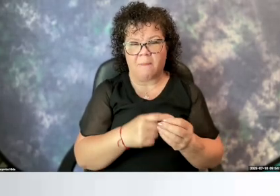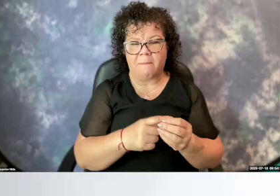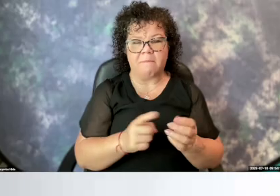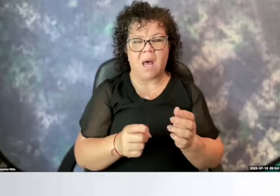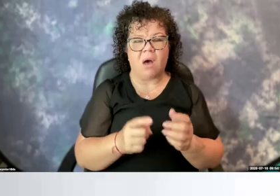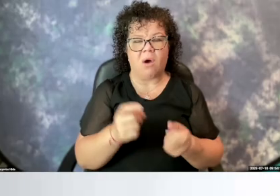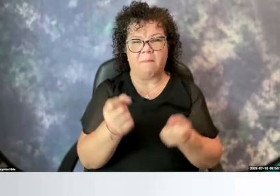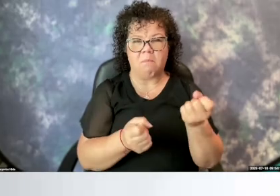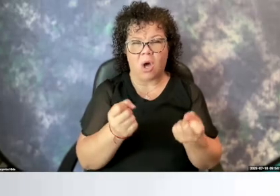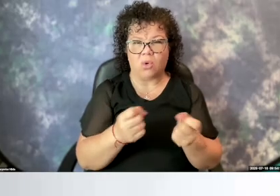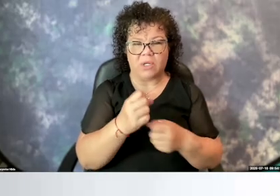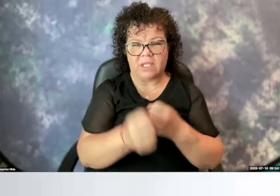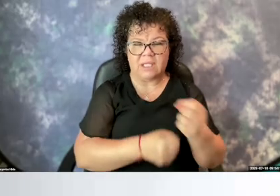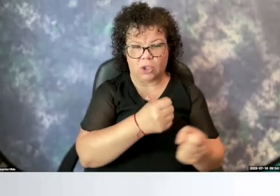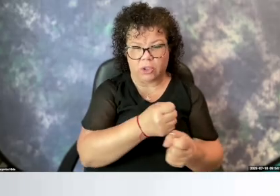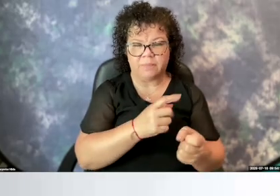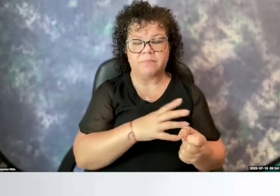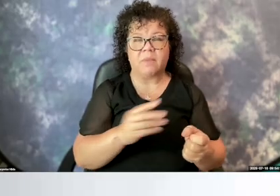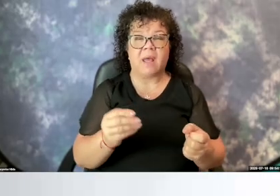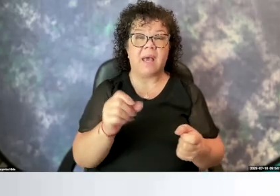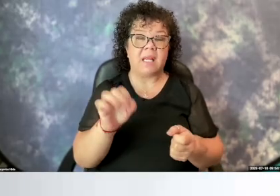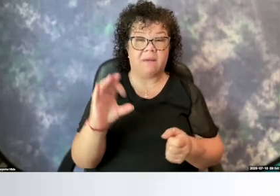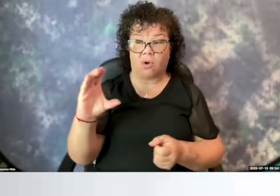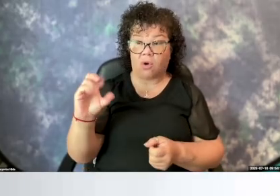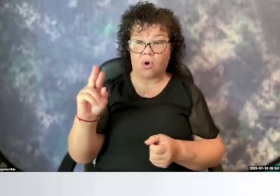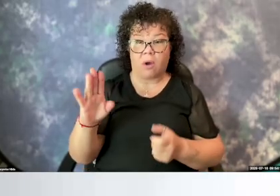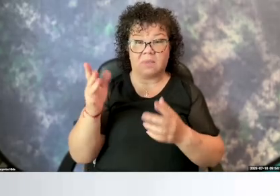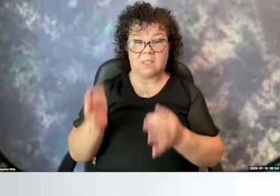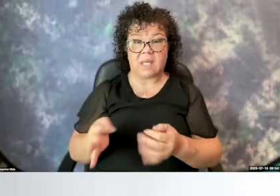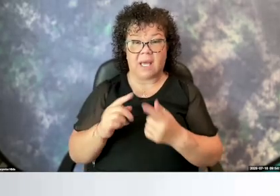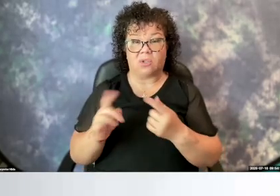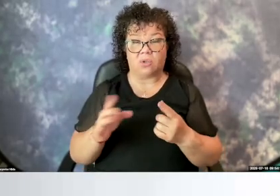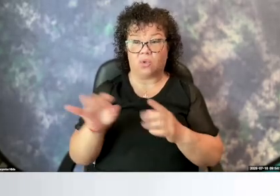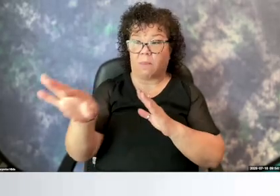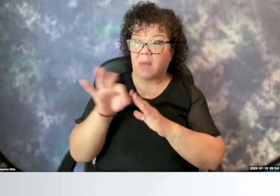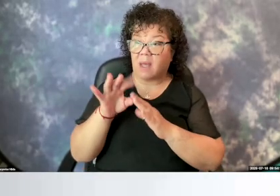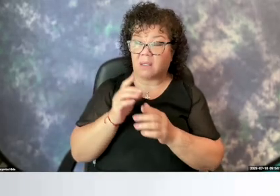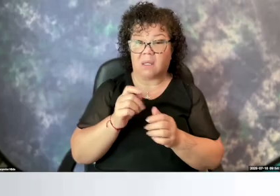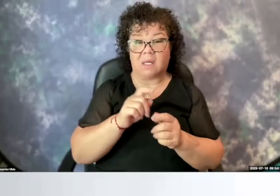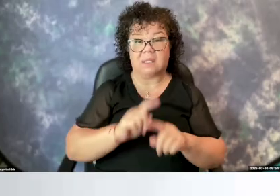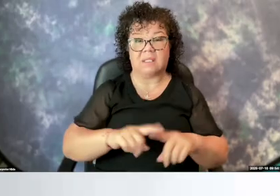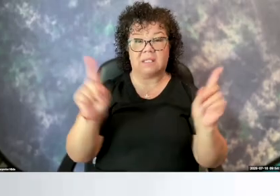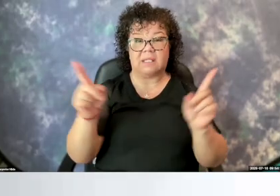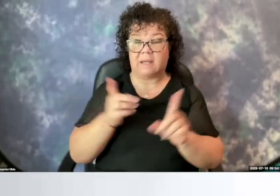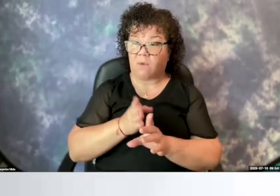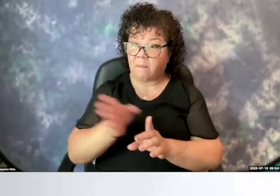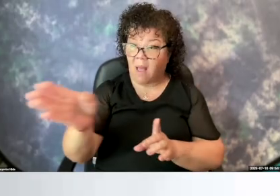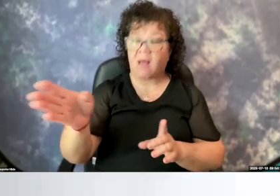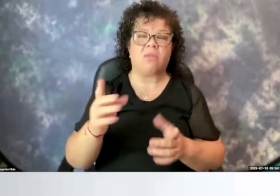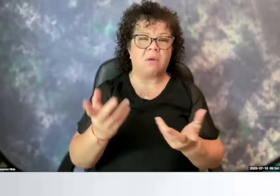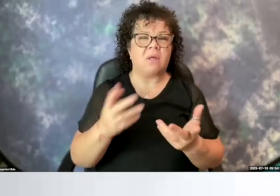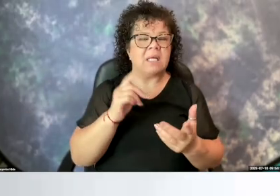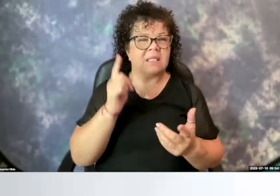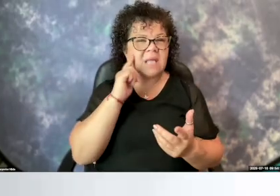general, ultimately we're open to that if CARB decides or kind of chooses to go a certain path. I'm happy to hear that it sounds like there's still